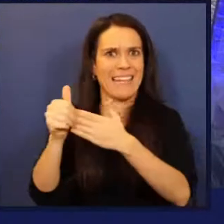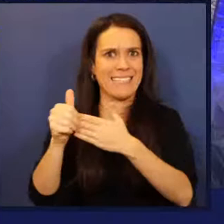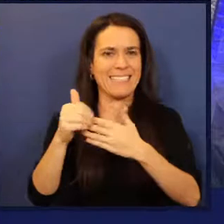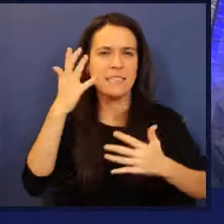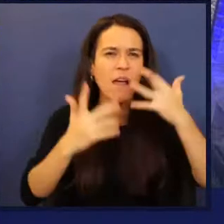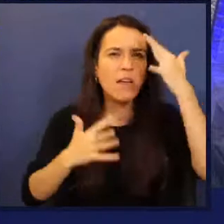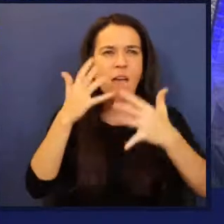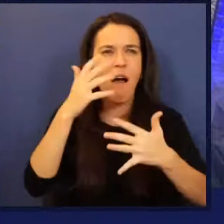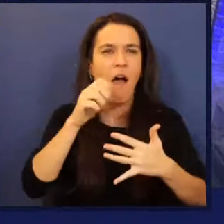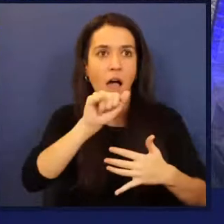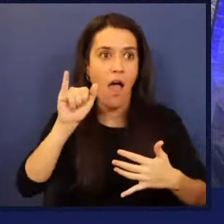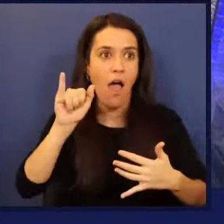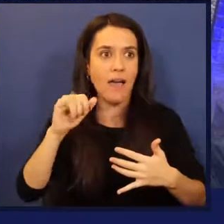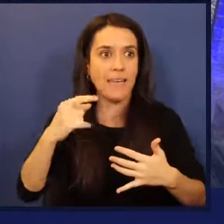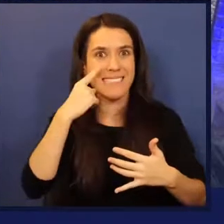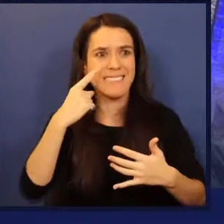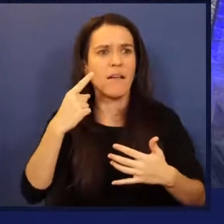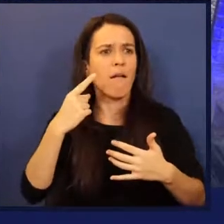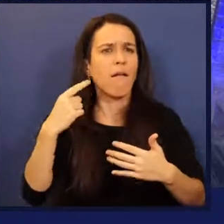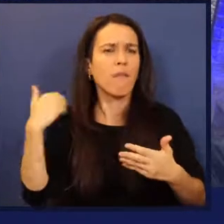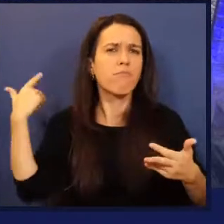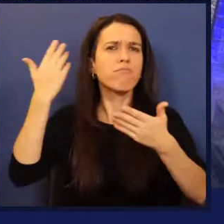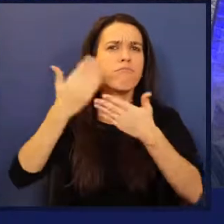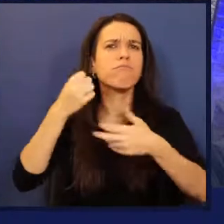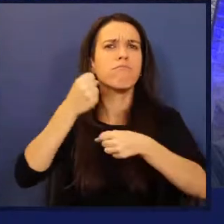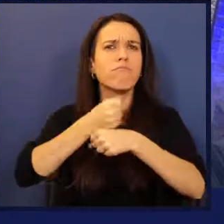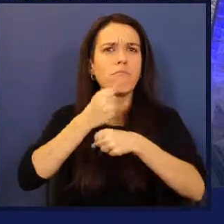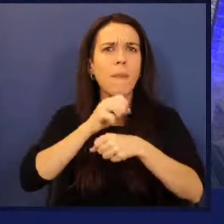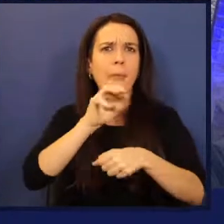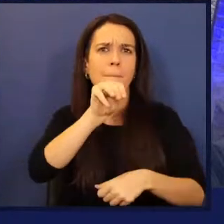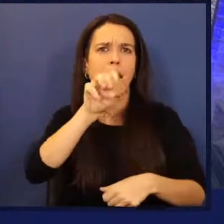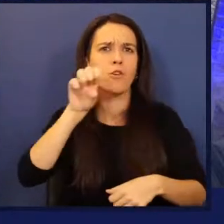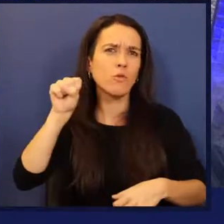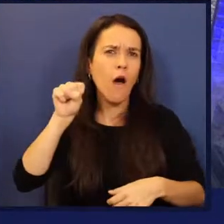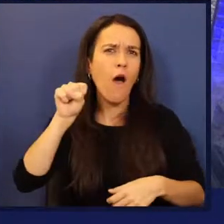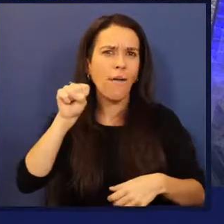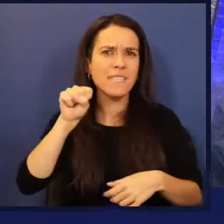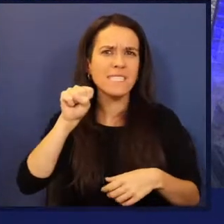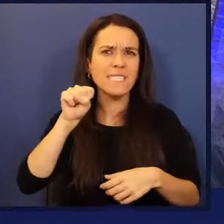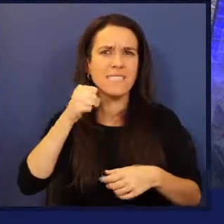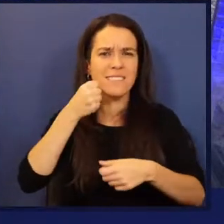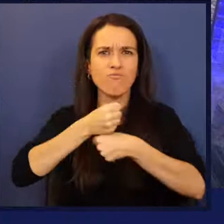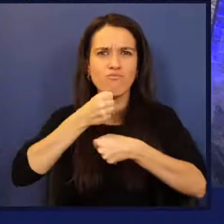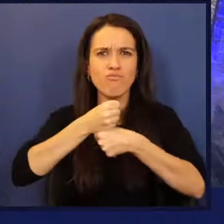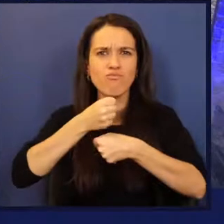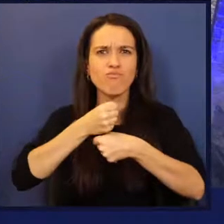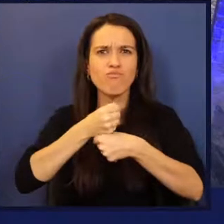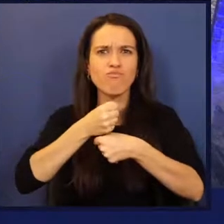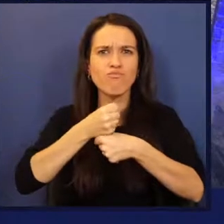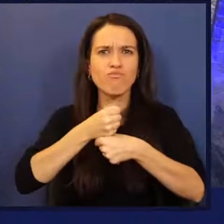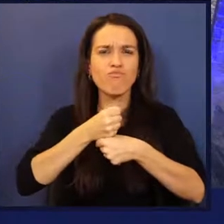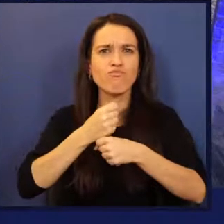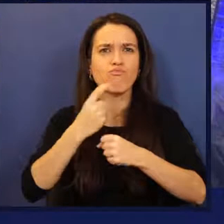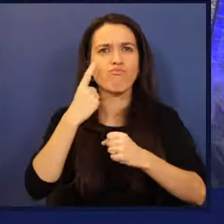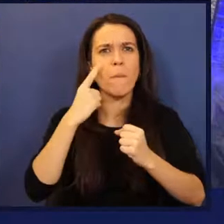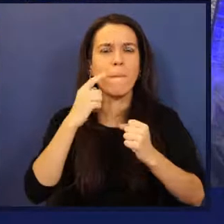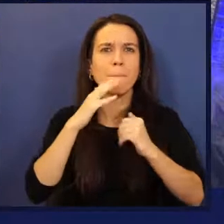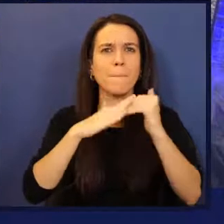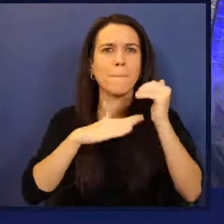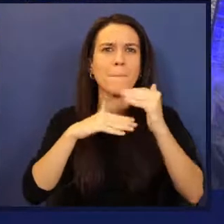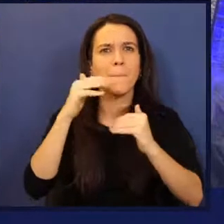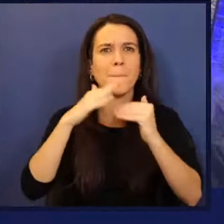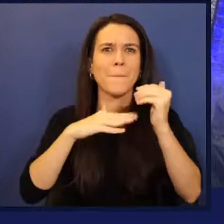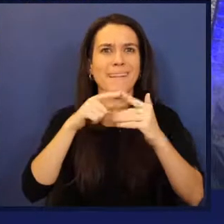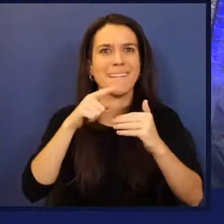spend a lot of time at Microsoft leaning out their, I believe is data and